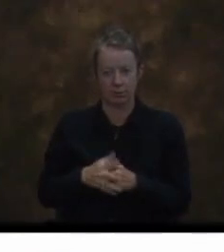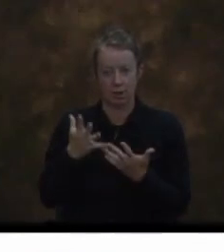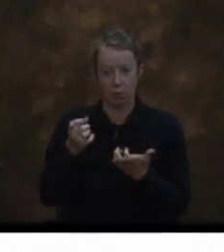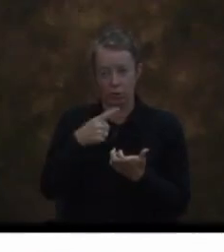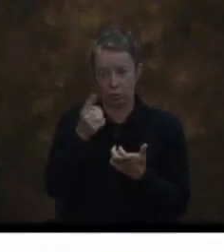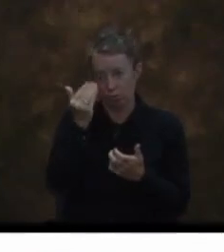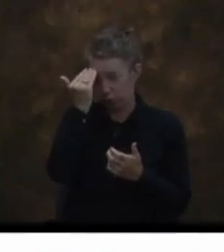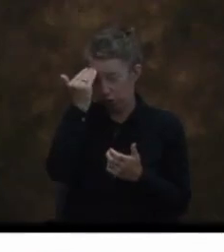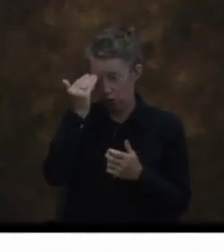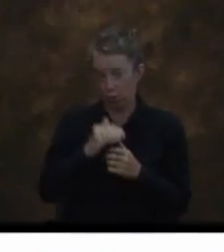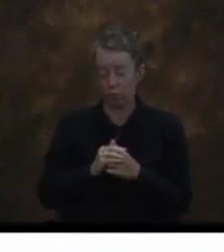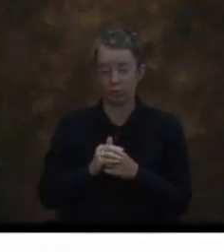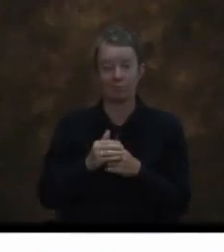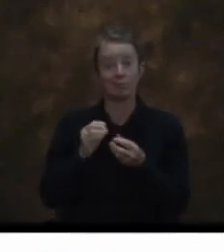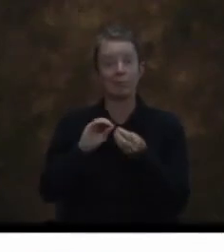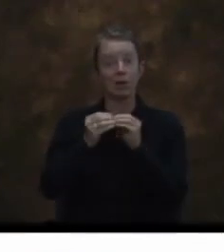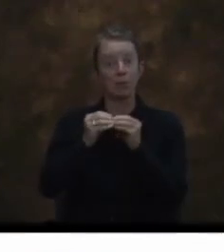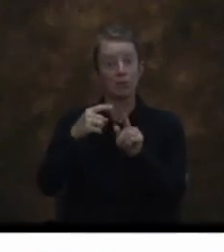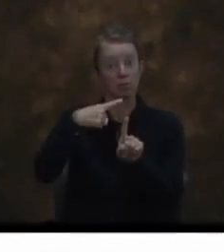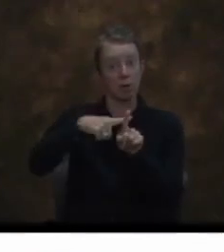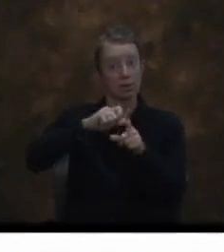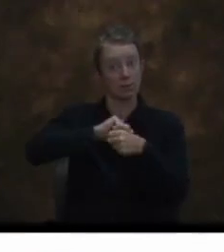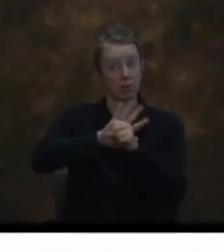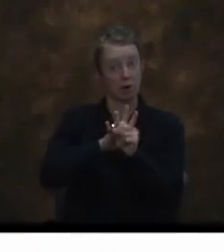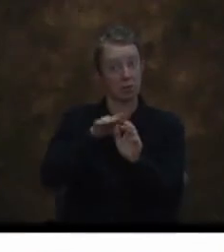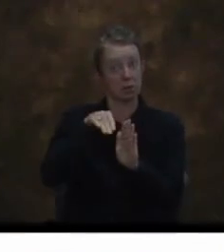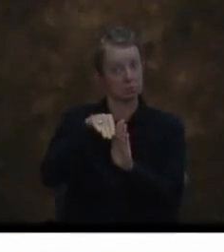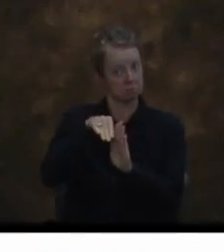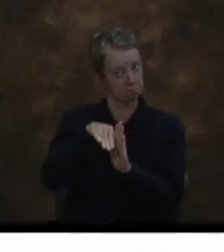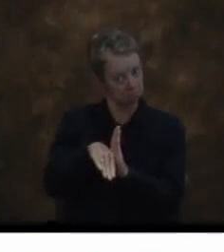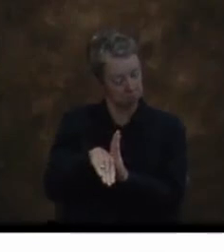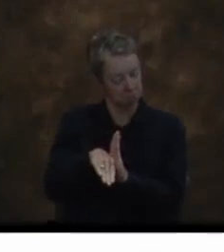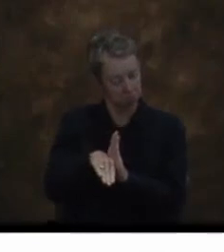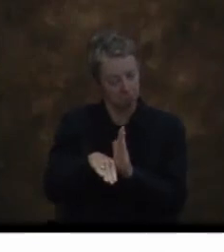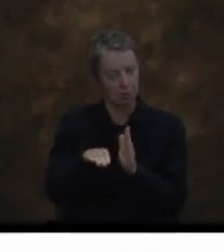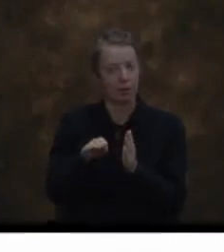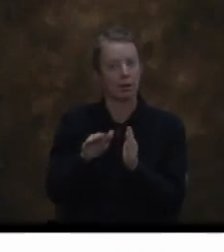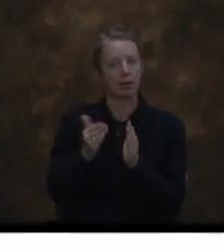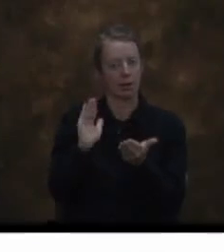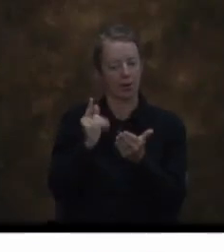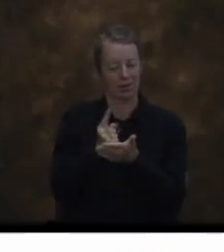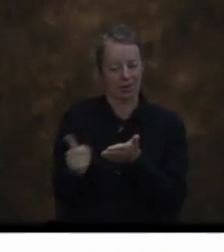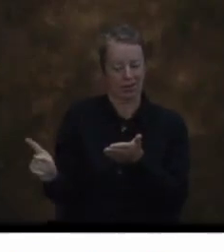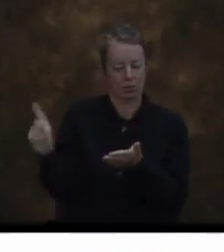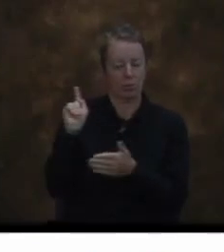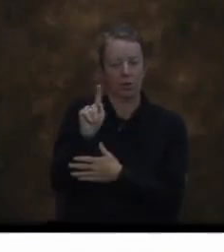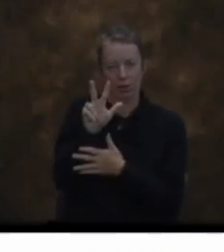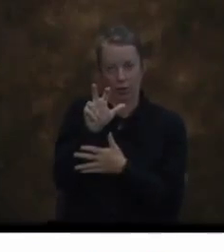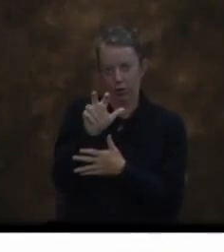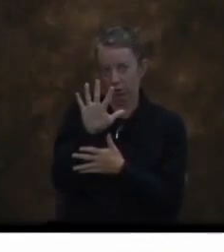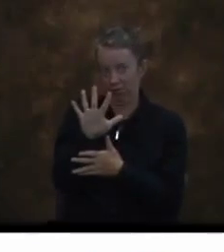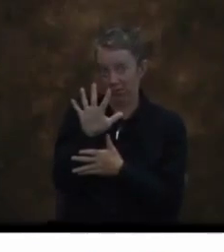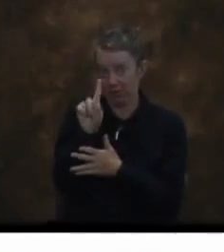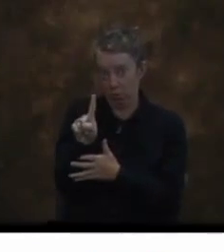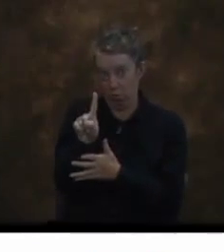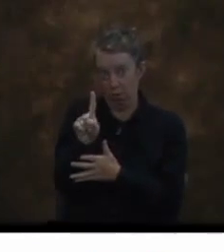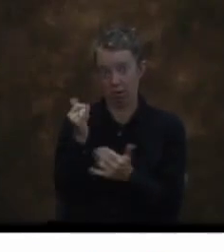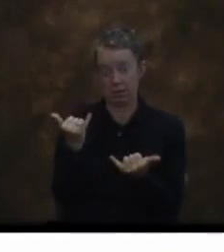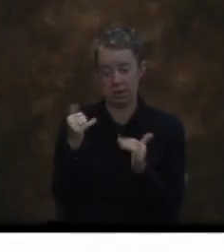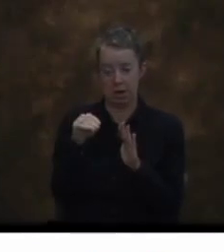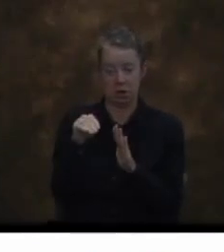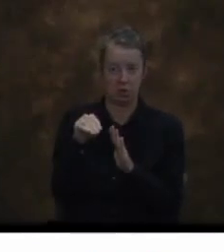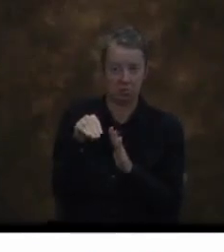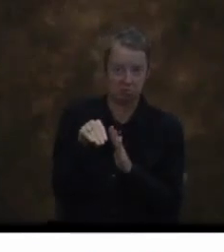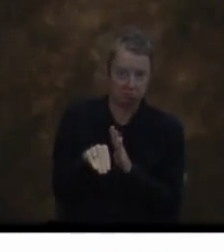our cases decrease. So from last week, which were 351, we are now